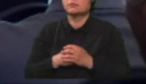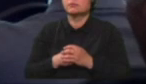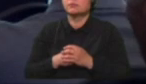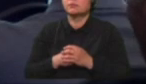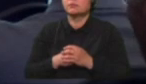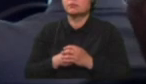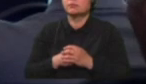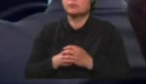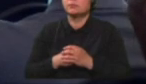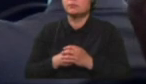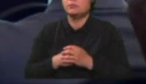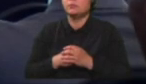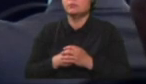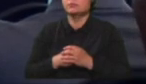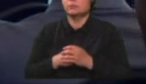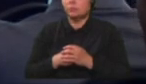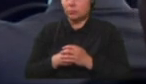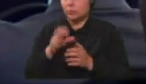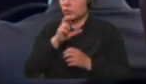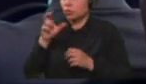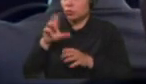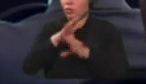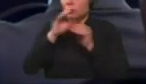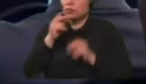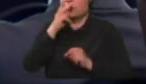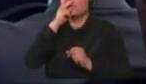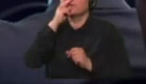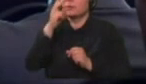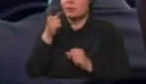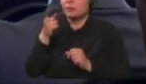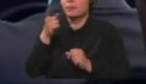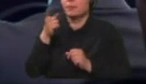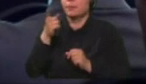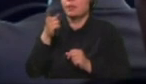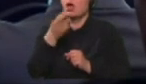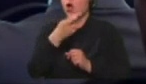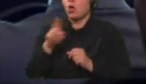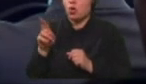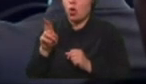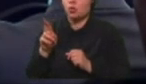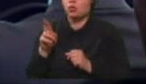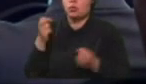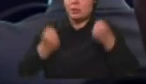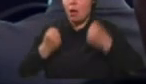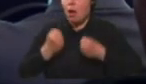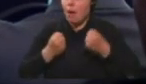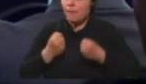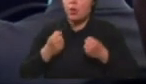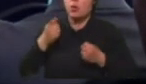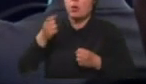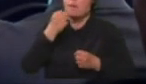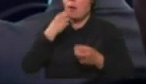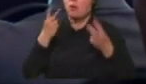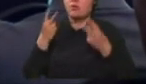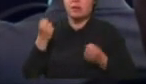Right, and everybody recognized the vehicle too, this very, very important type of vehicle, which is providing assistance for people who maybe